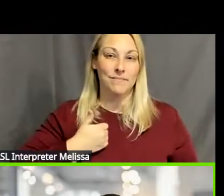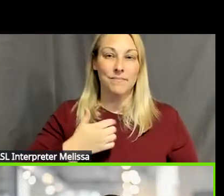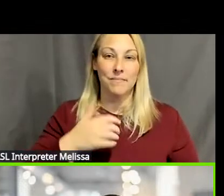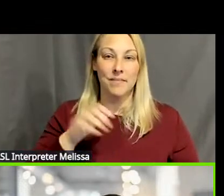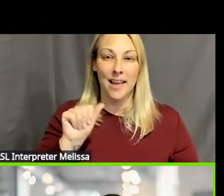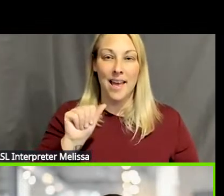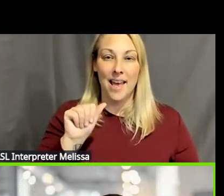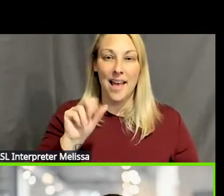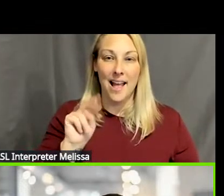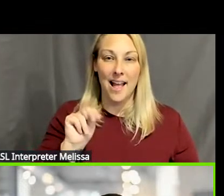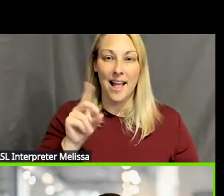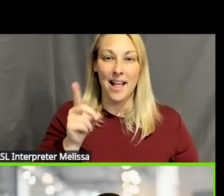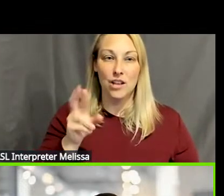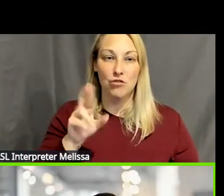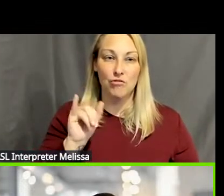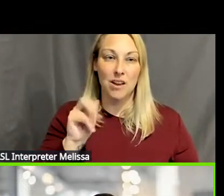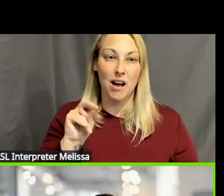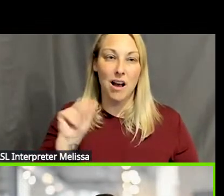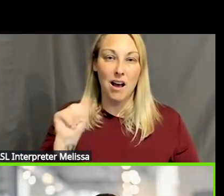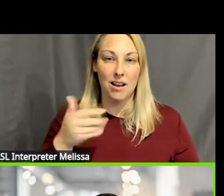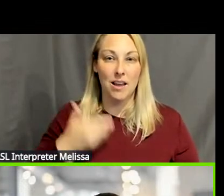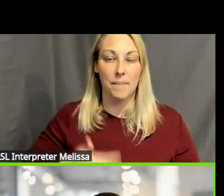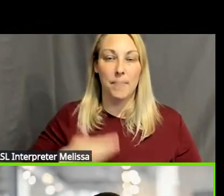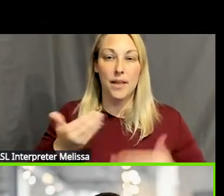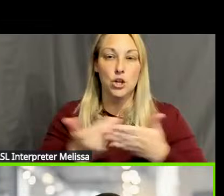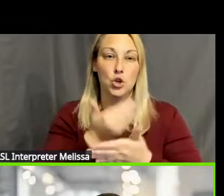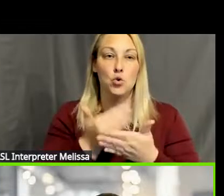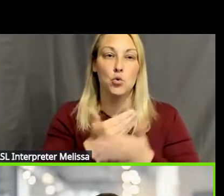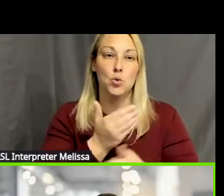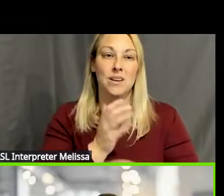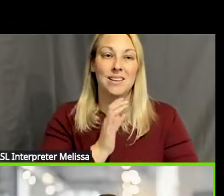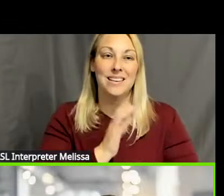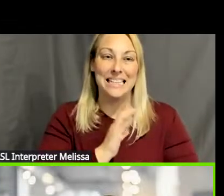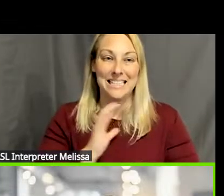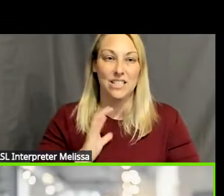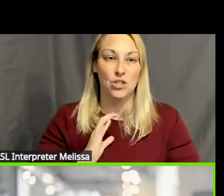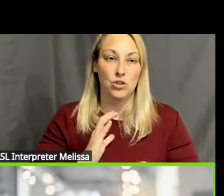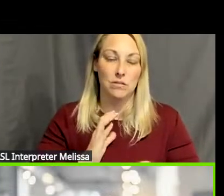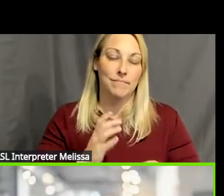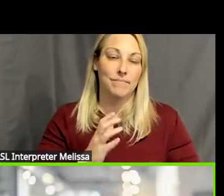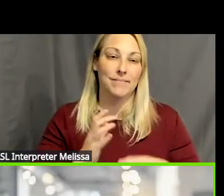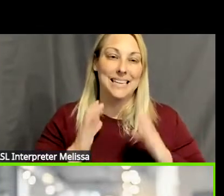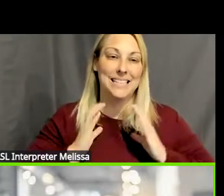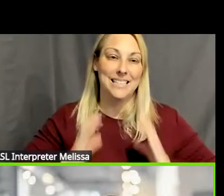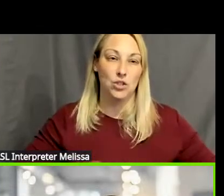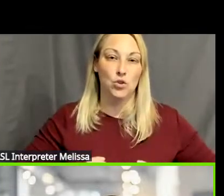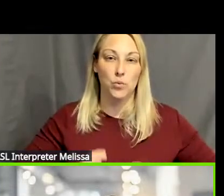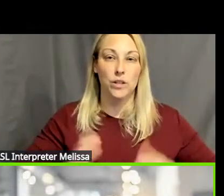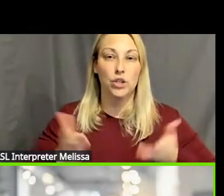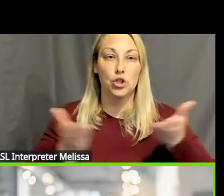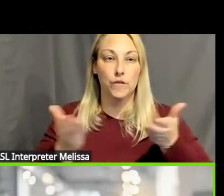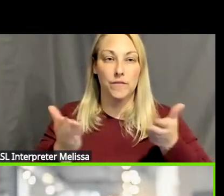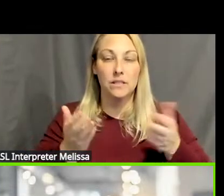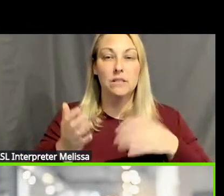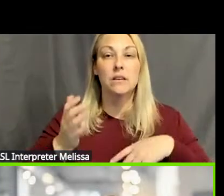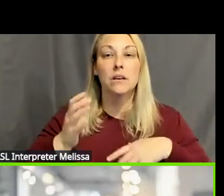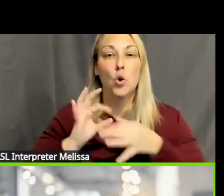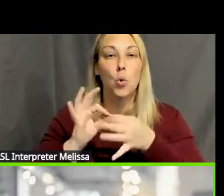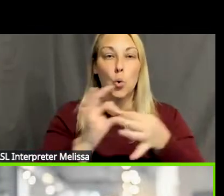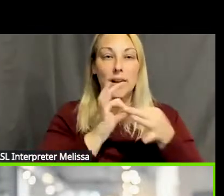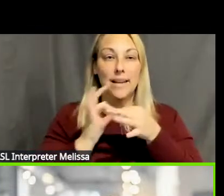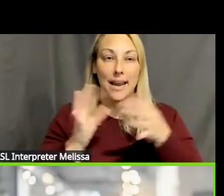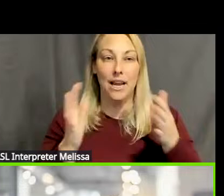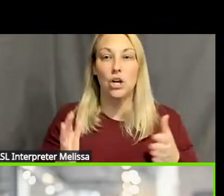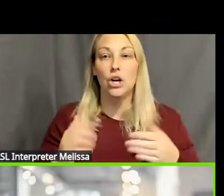know. I'm the new constituent service coordinator for Councilmember Parker's office, and I work under Oliver. I'll be taking